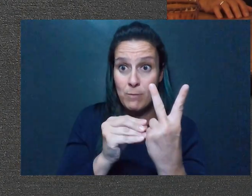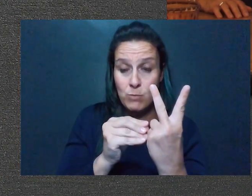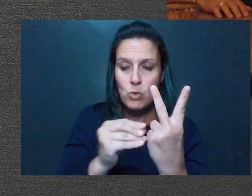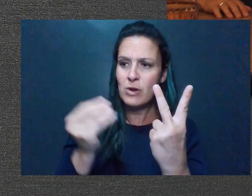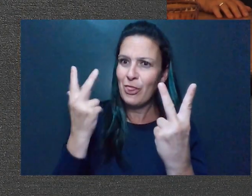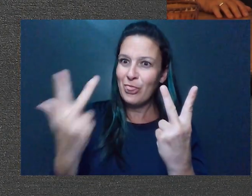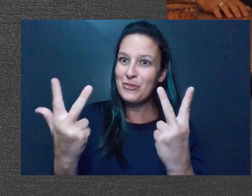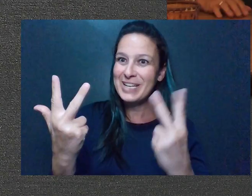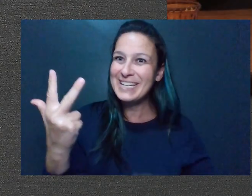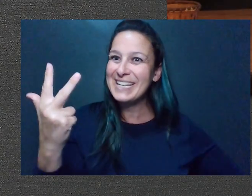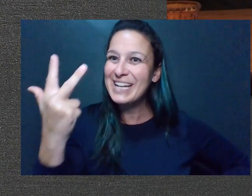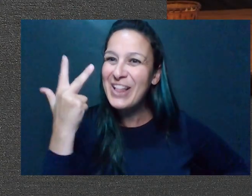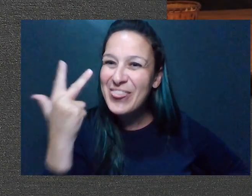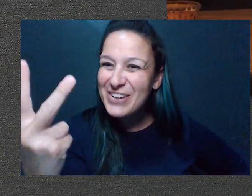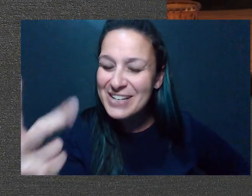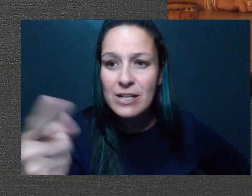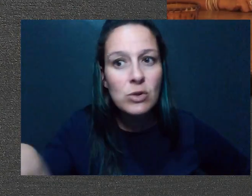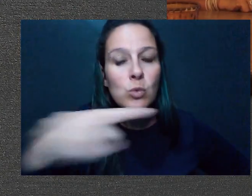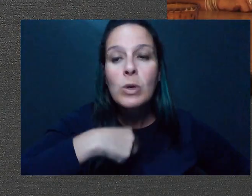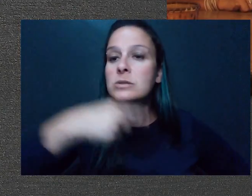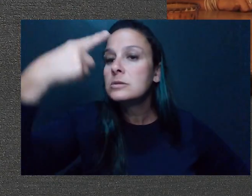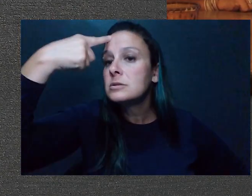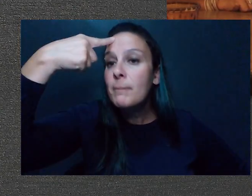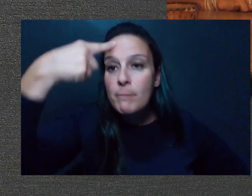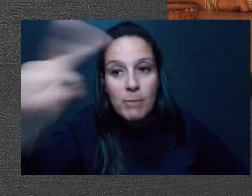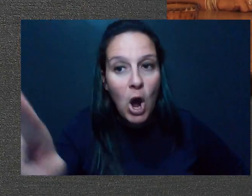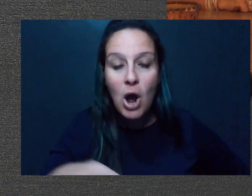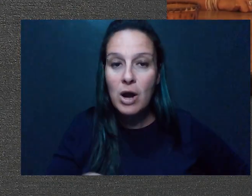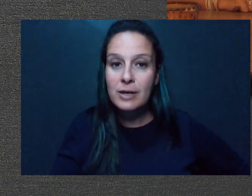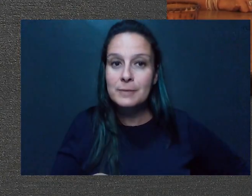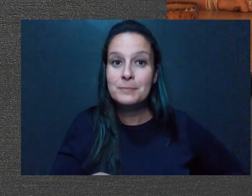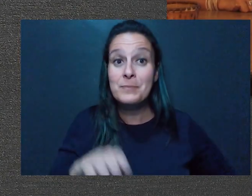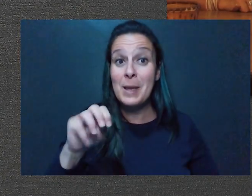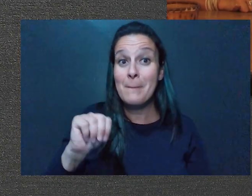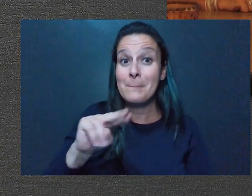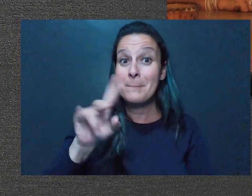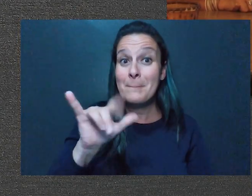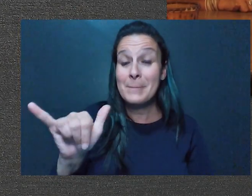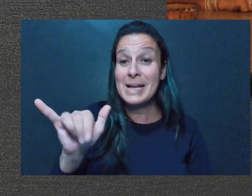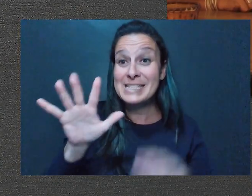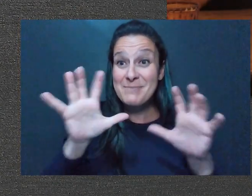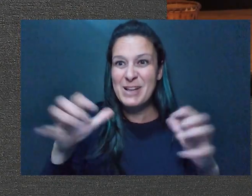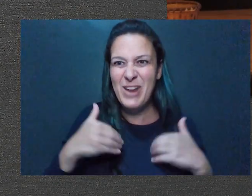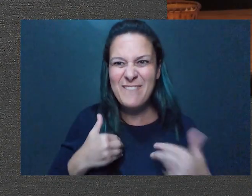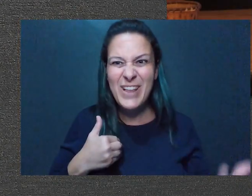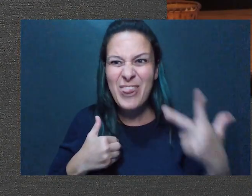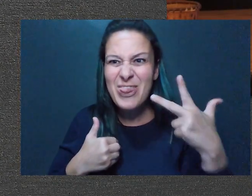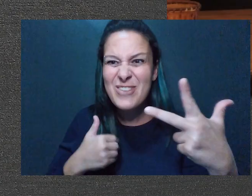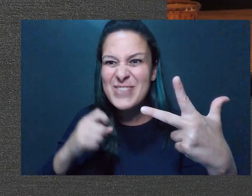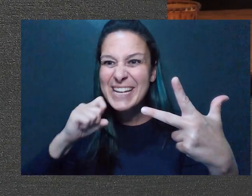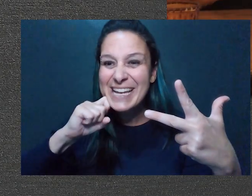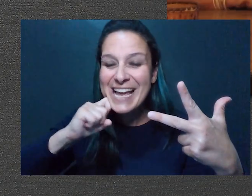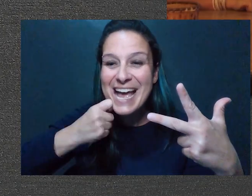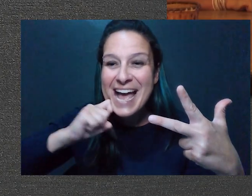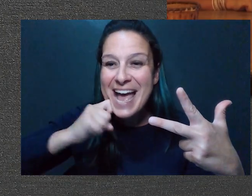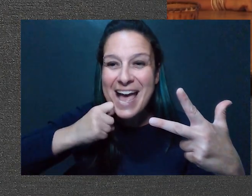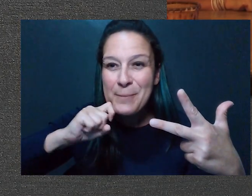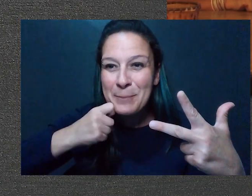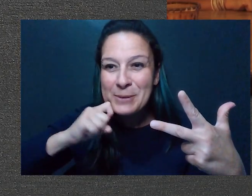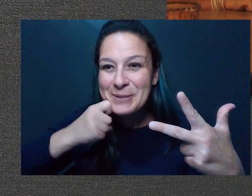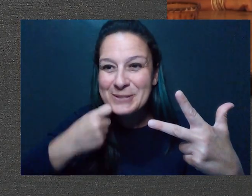3. So smart, you're so smart. Muzzy Monster has 3